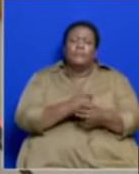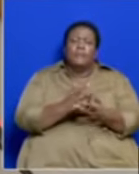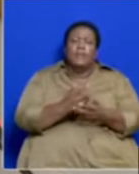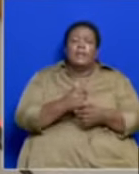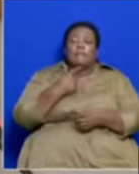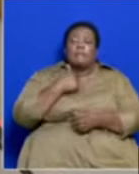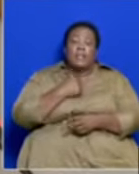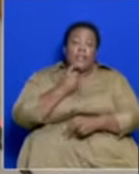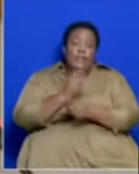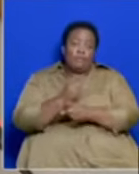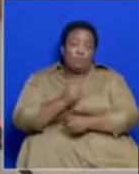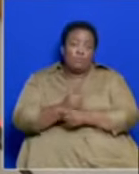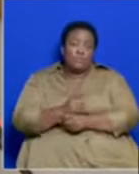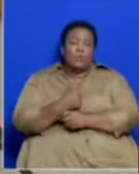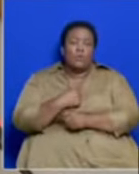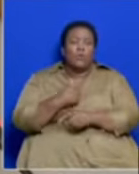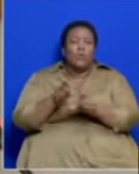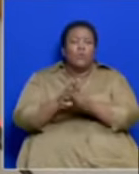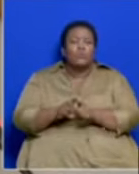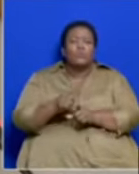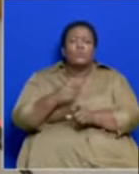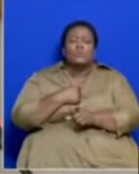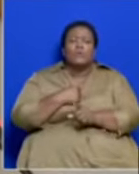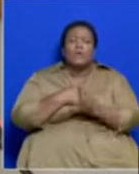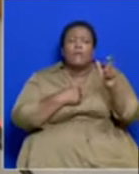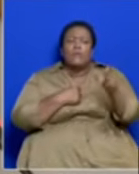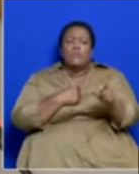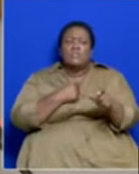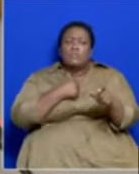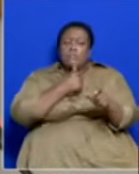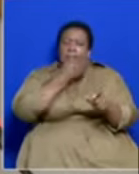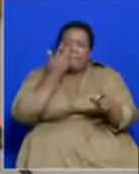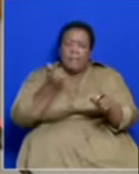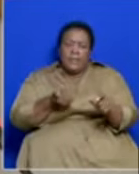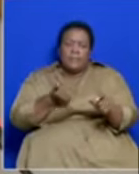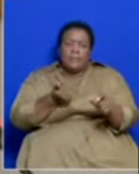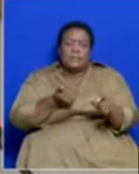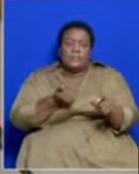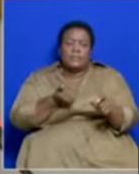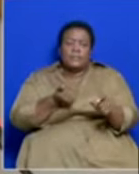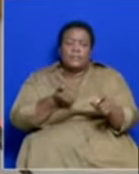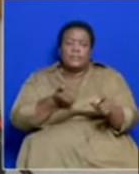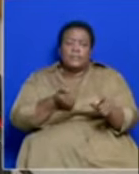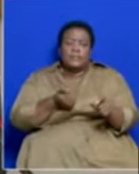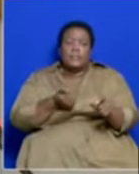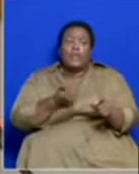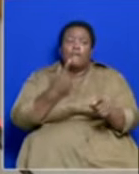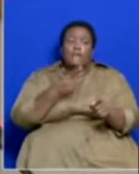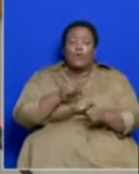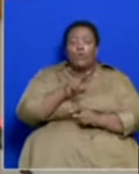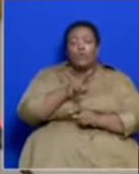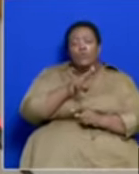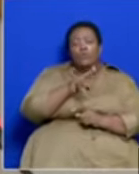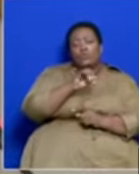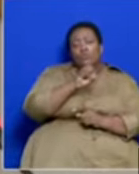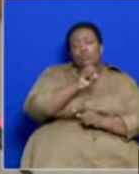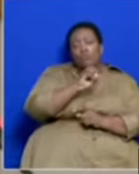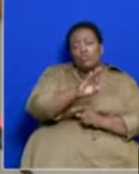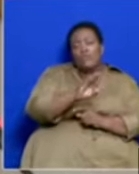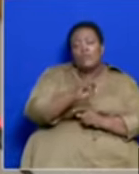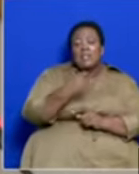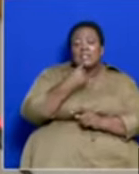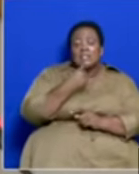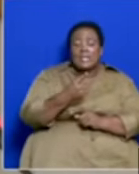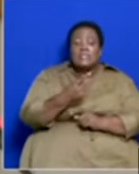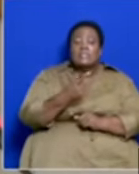been contacted by persons not known to me on behalf of Yusuf to release the horse and trailer for 20,000 bribe. I